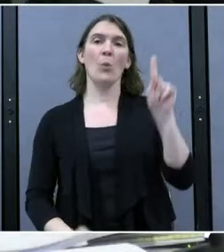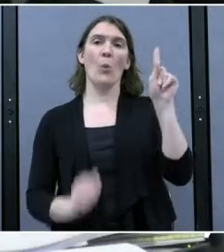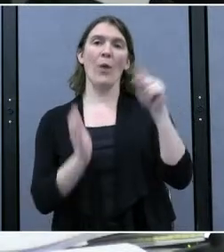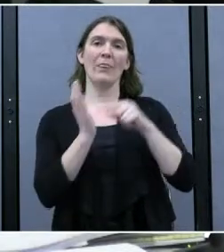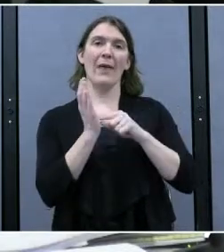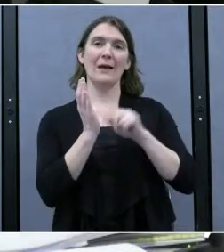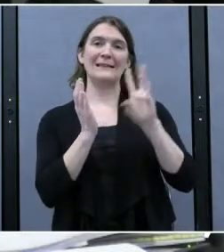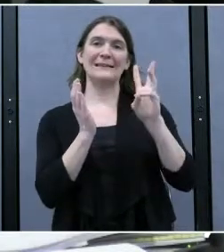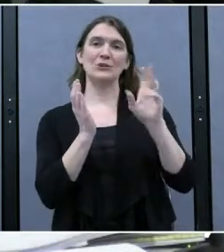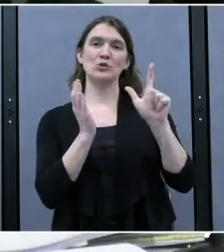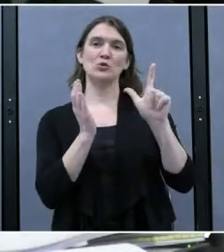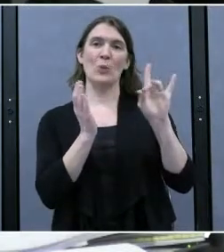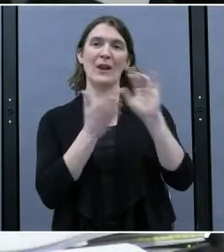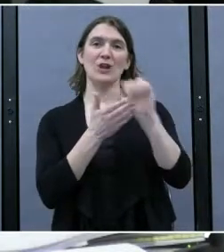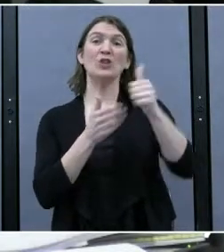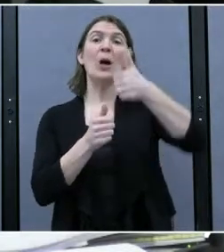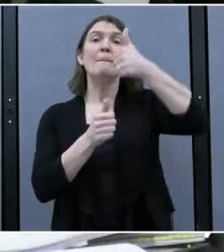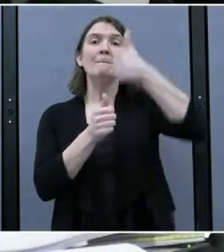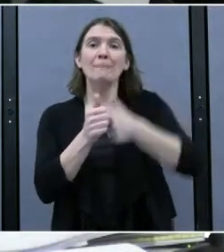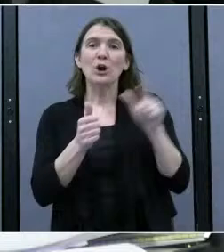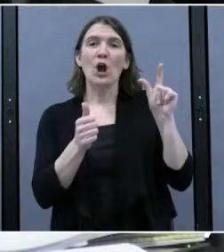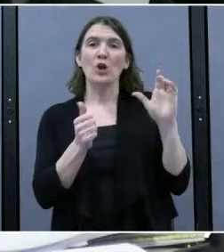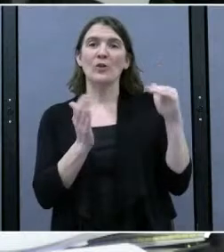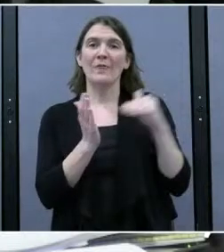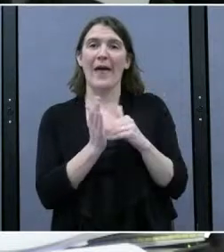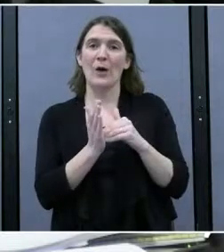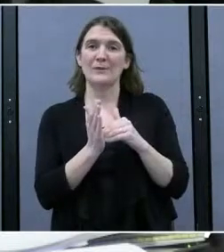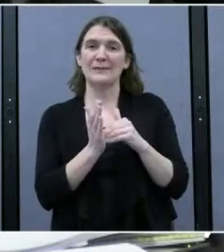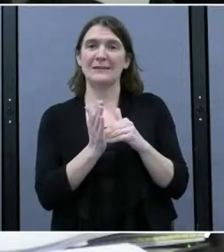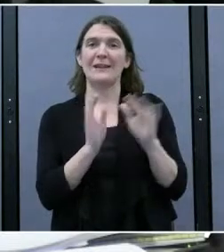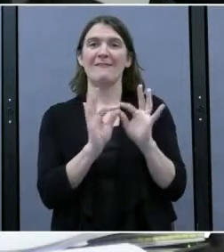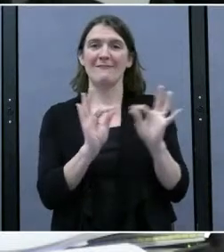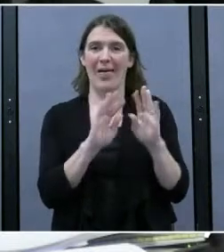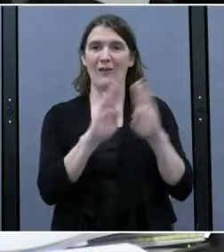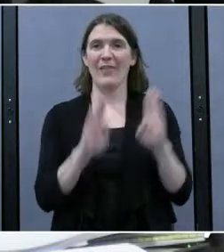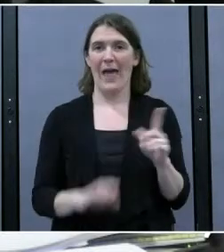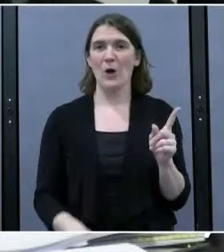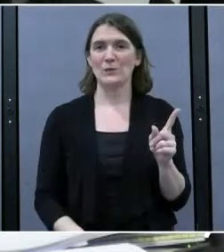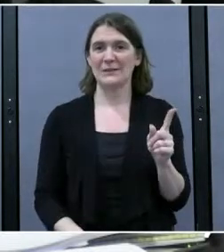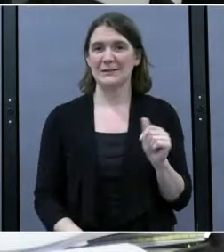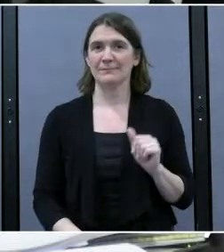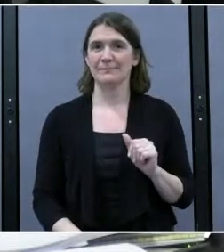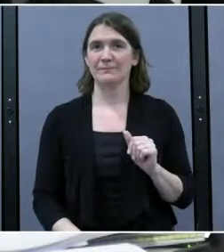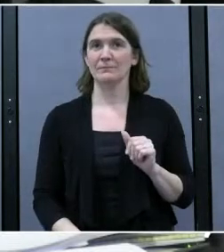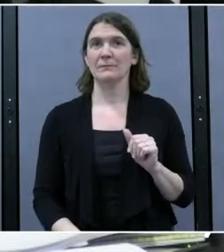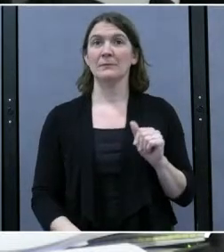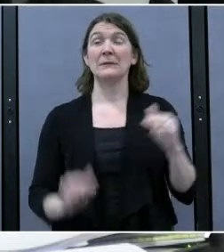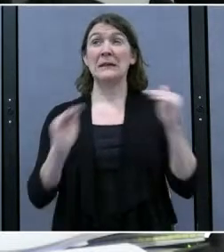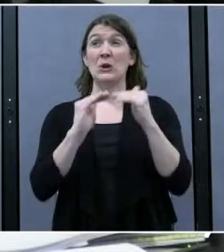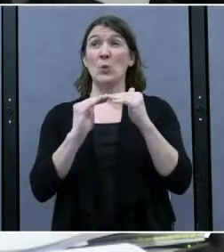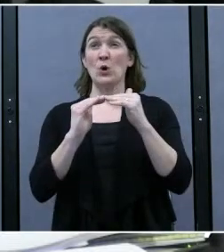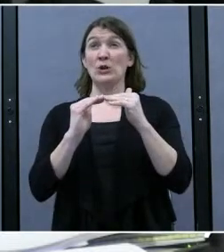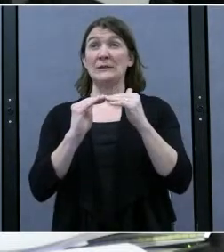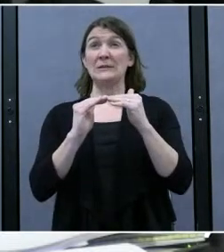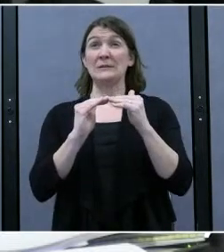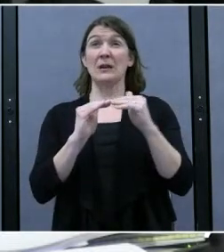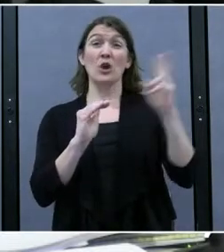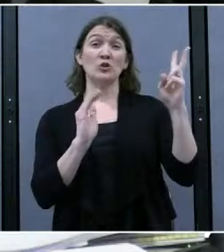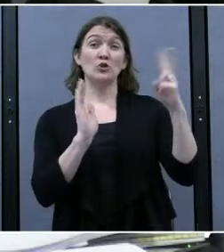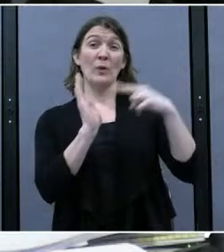$1,628 per 100,000 of assessed value, which is also equivalent to a tax bill of